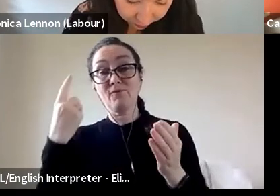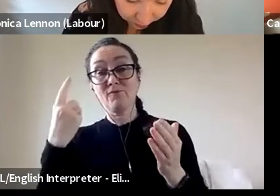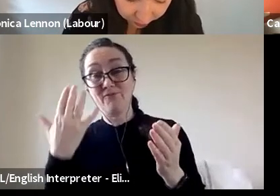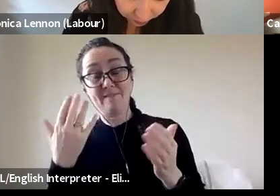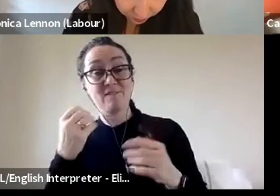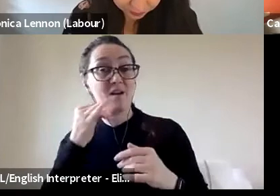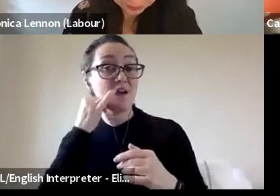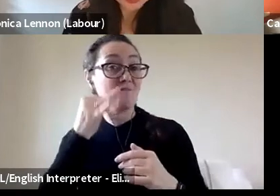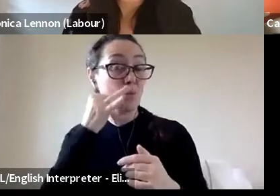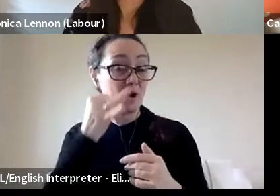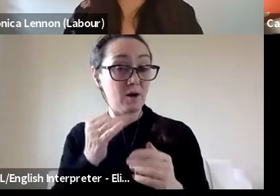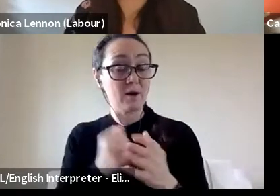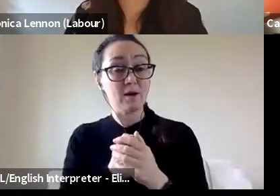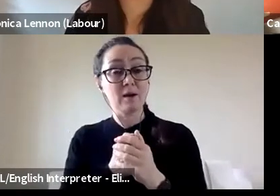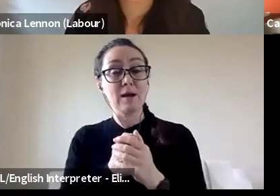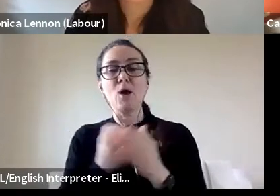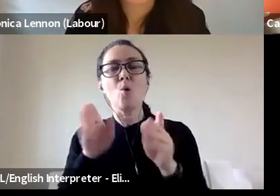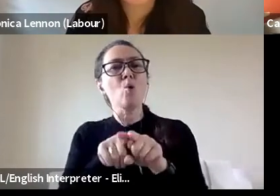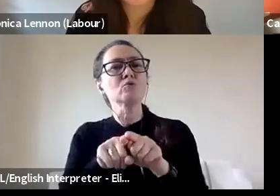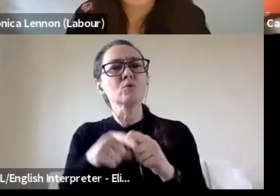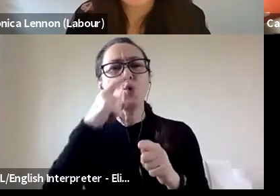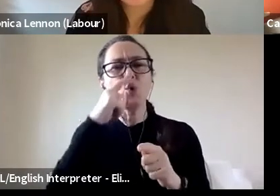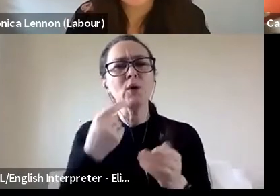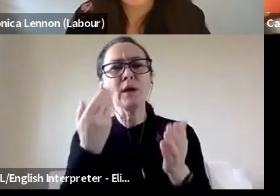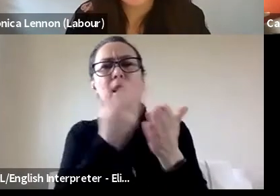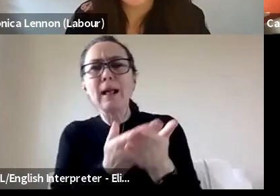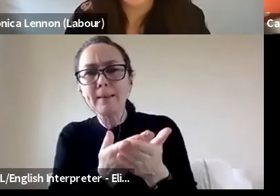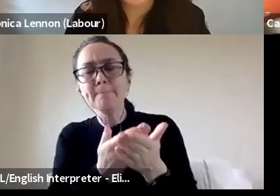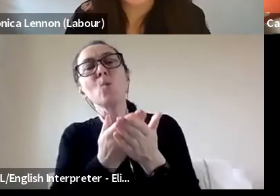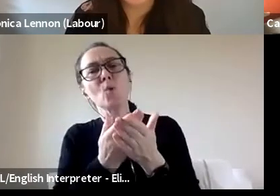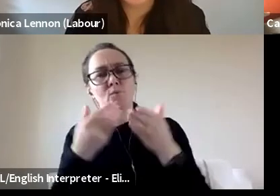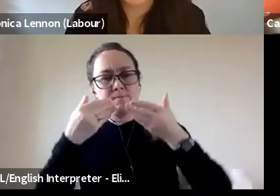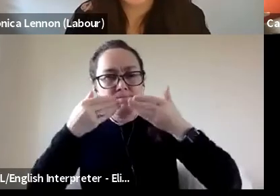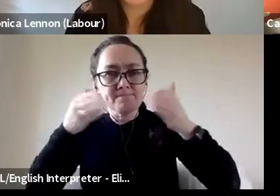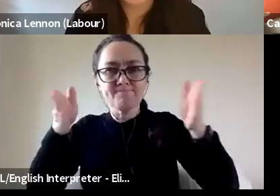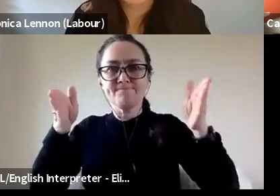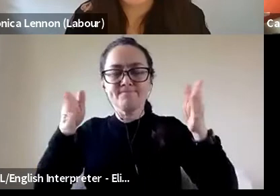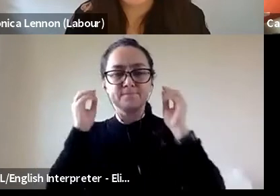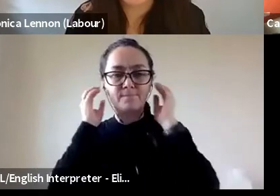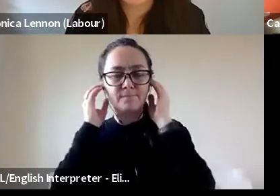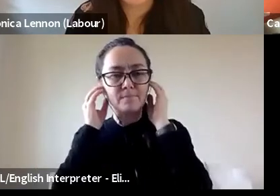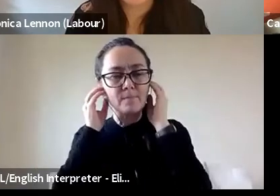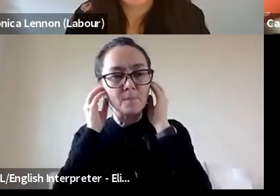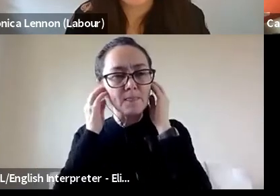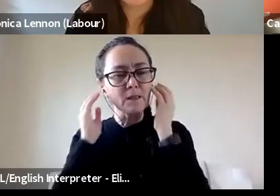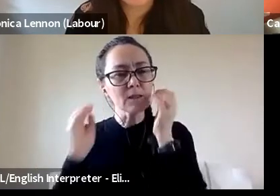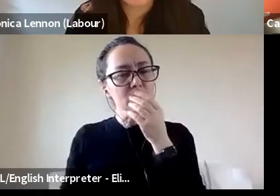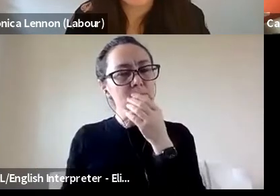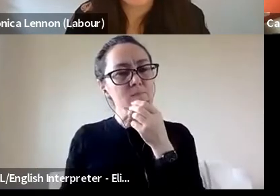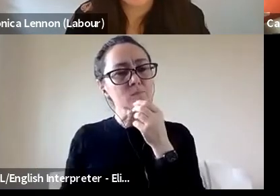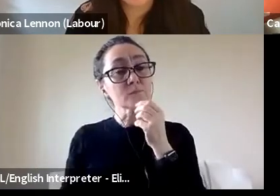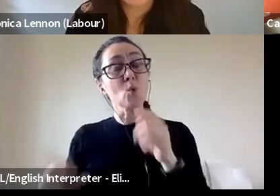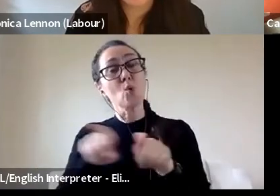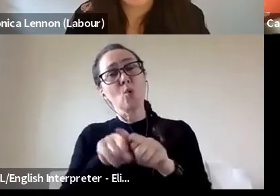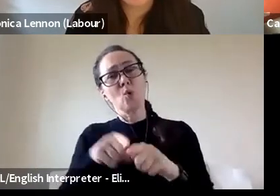and expand eligibility. We'd also like to look at people who are caring